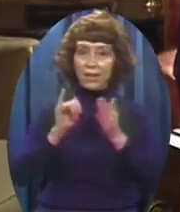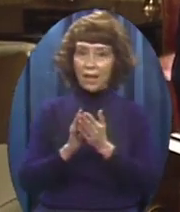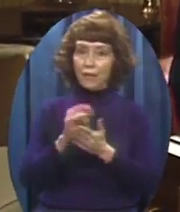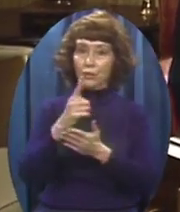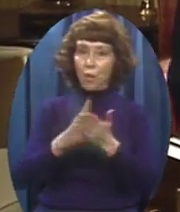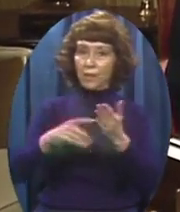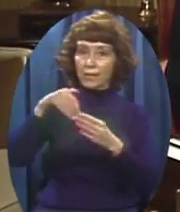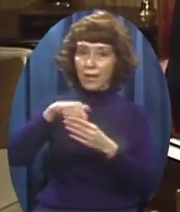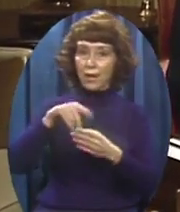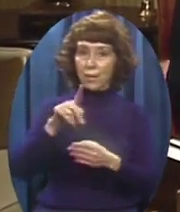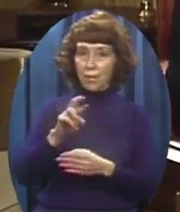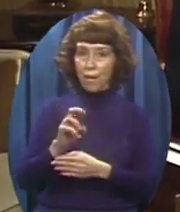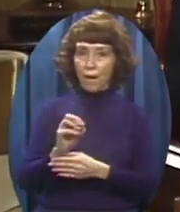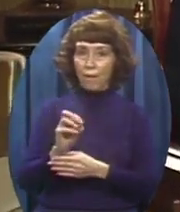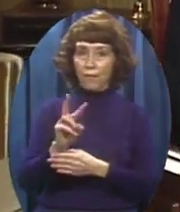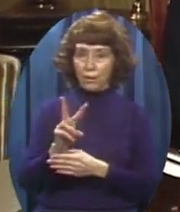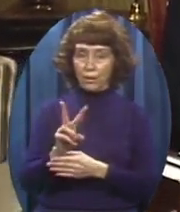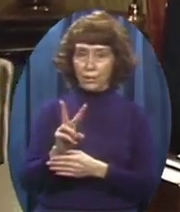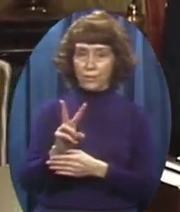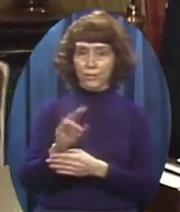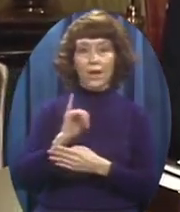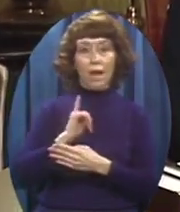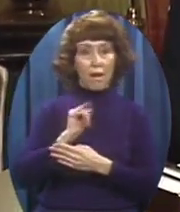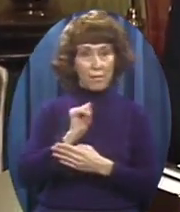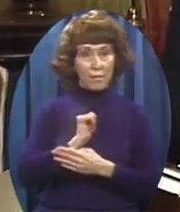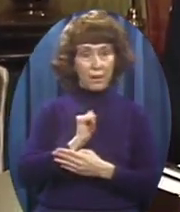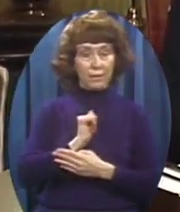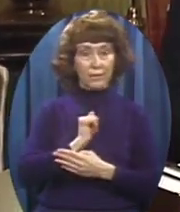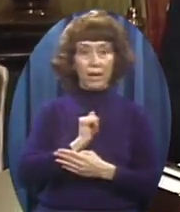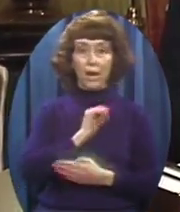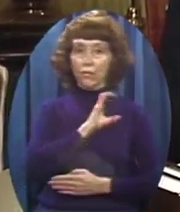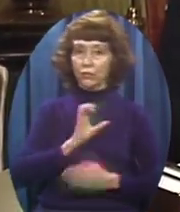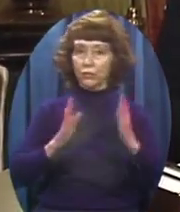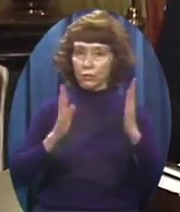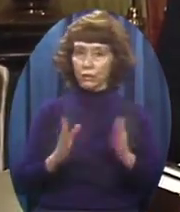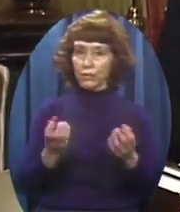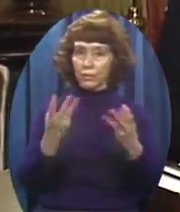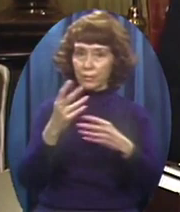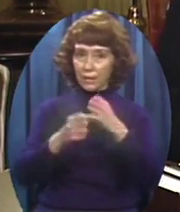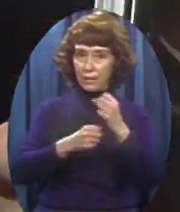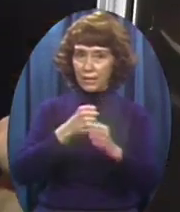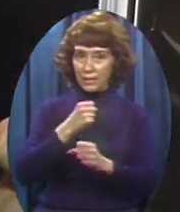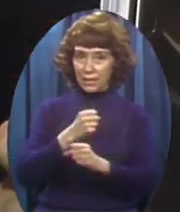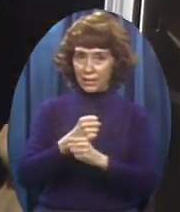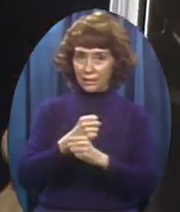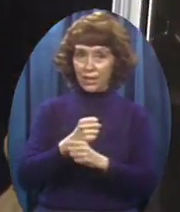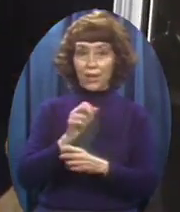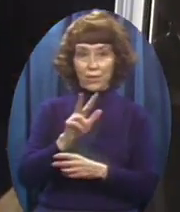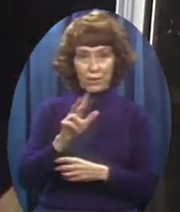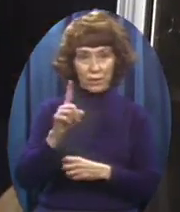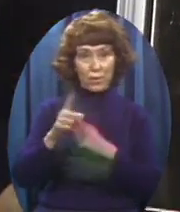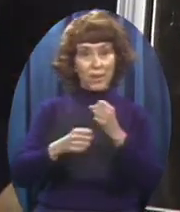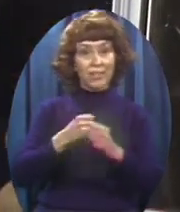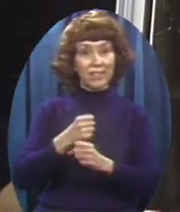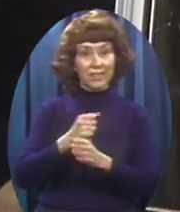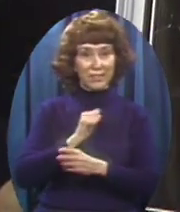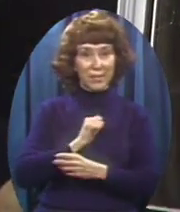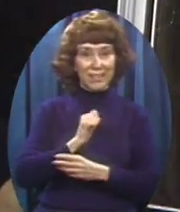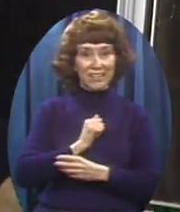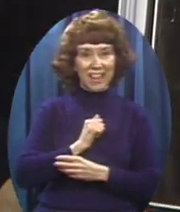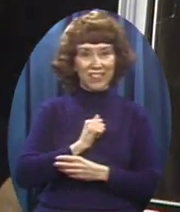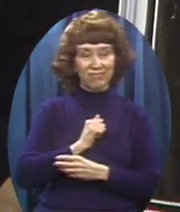and we have duplicated and produced 31,000 sets of this cassette packet, How to